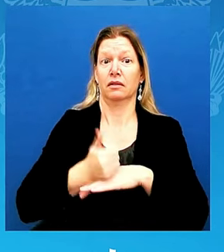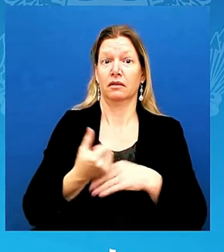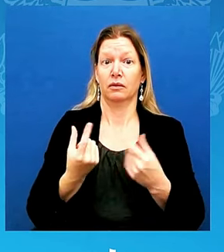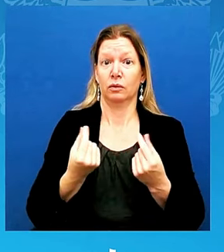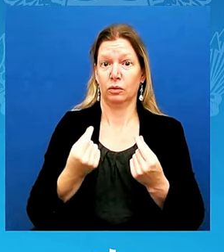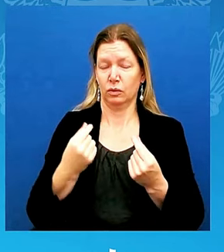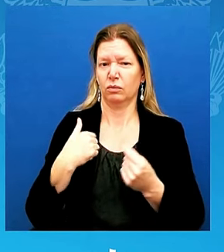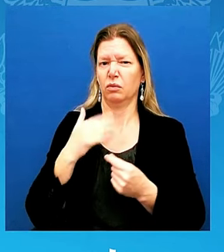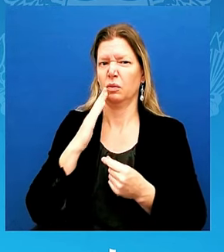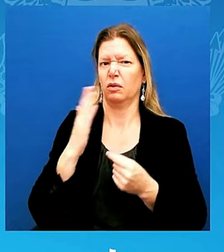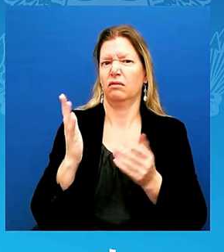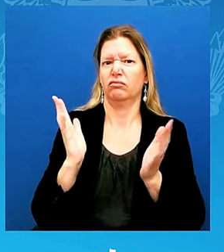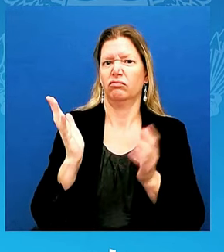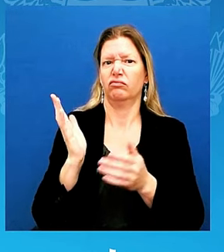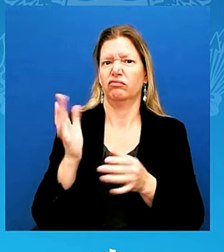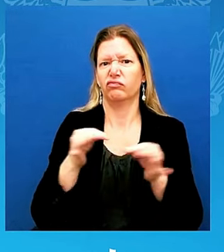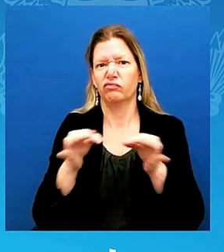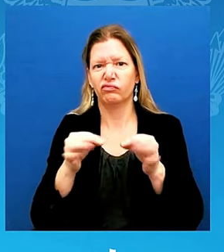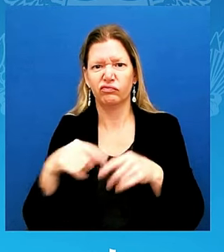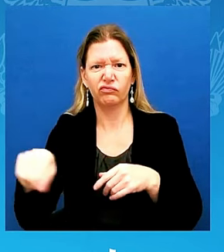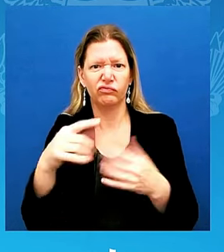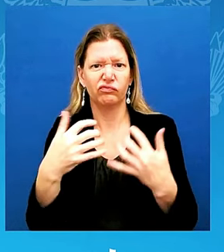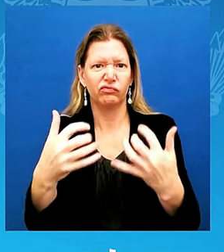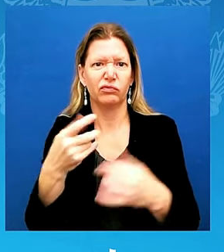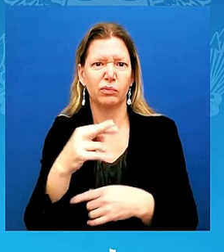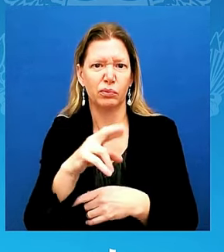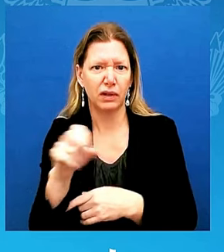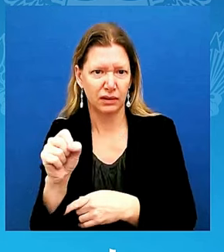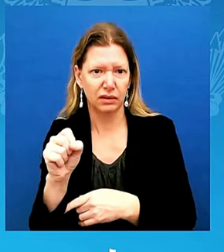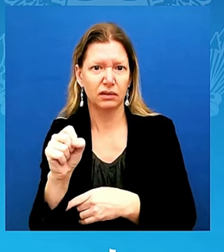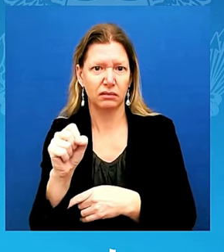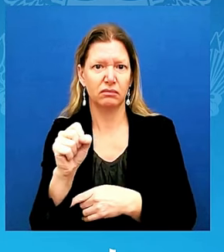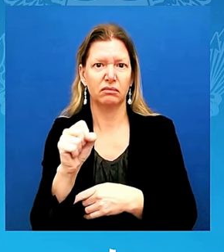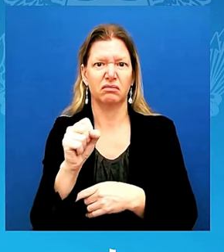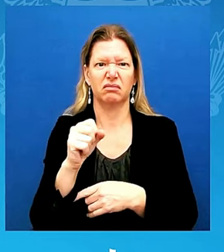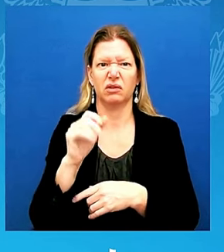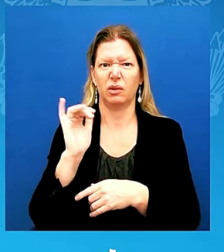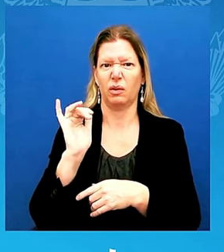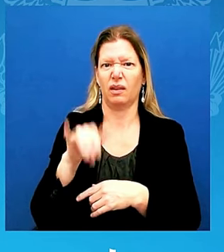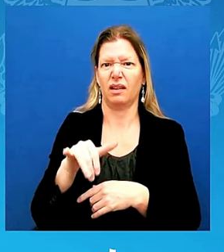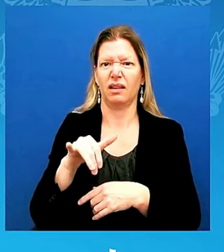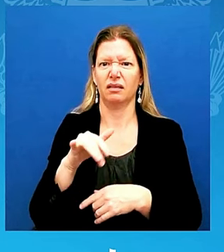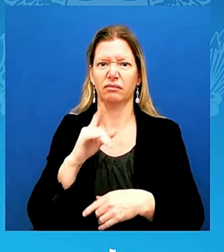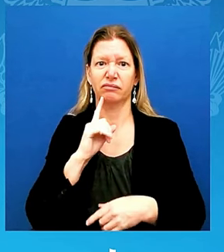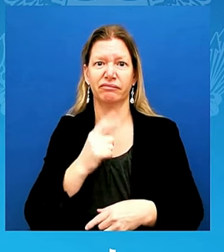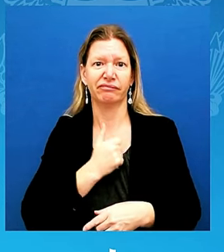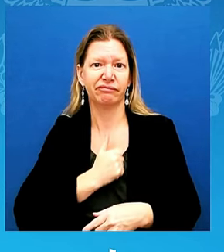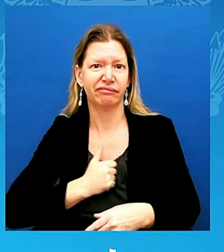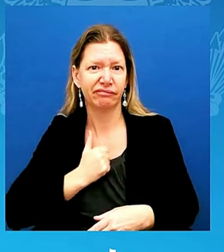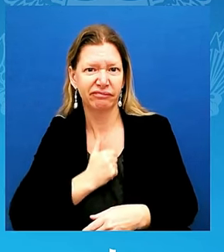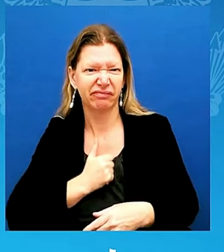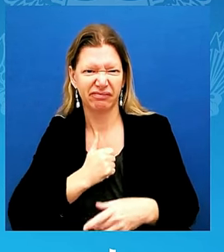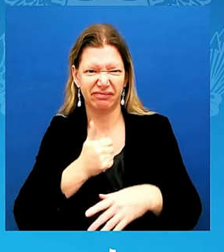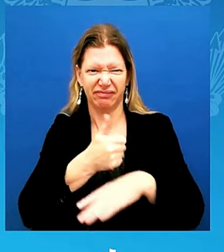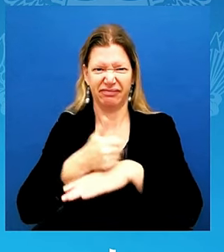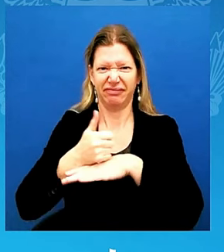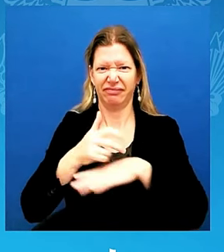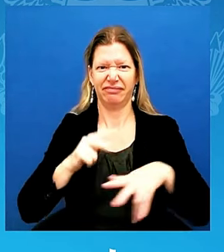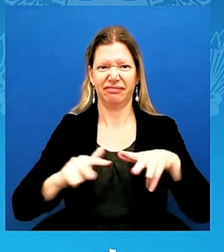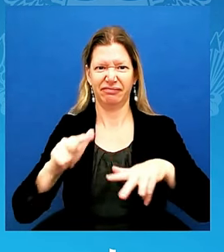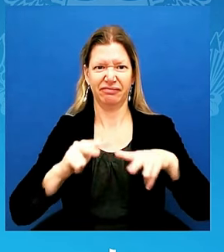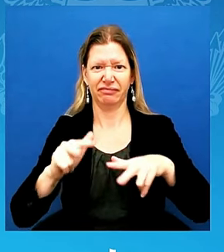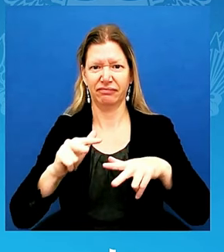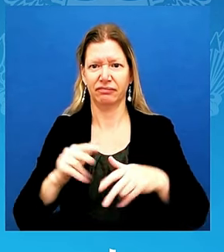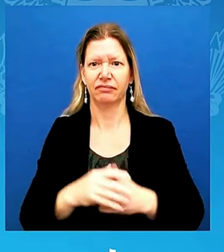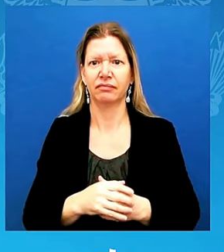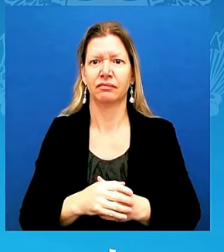then I'm going to visit with you, and because I really am here to thank you all. I know how everyone here has been working around the clock, as you always do in moments